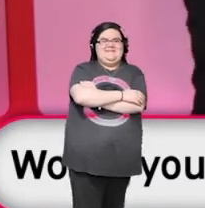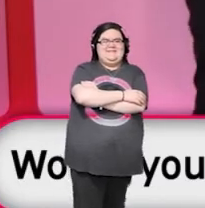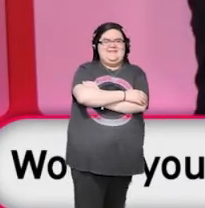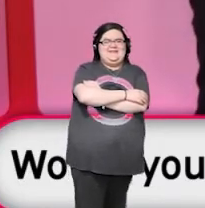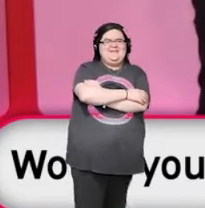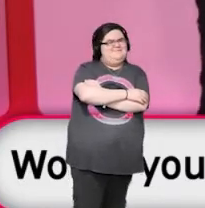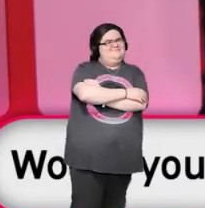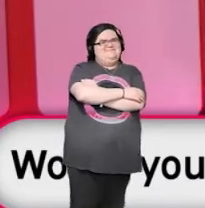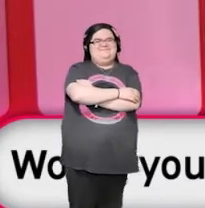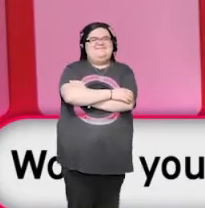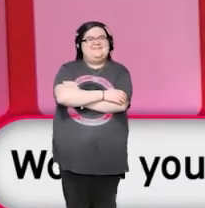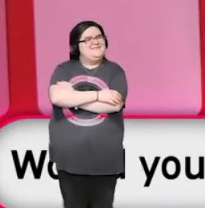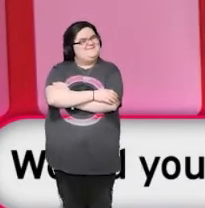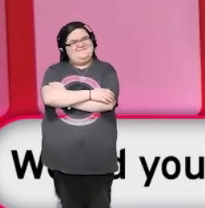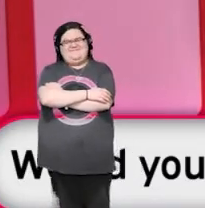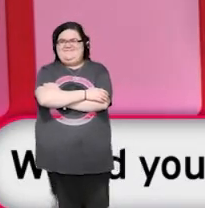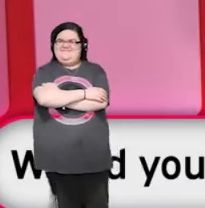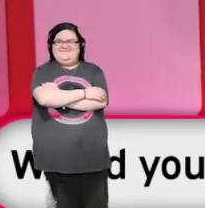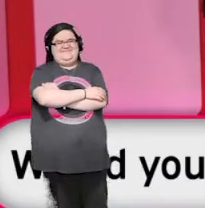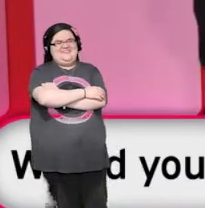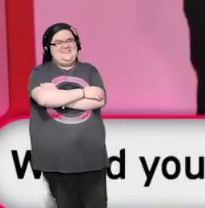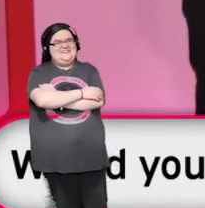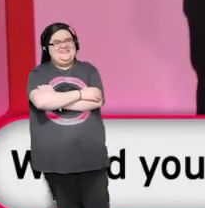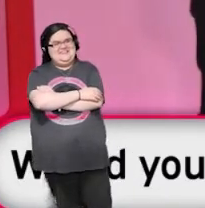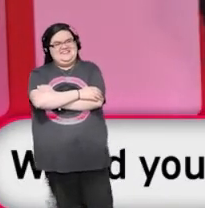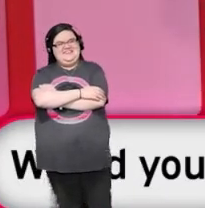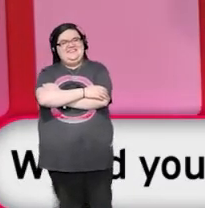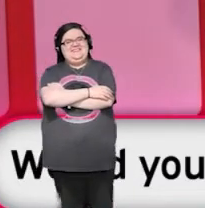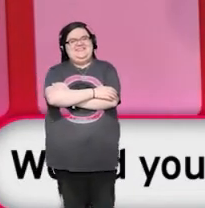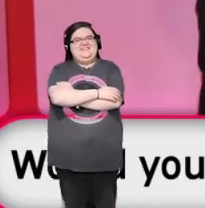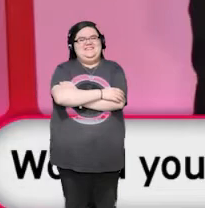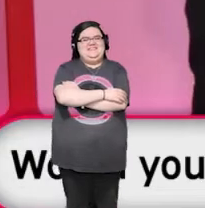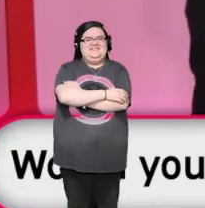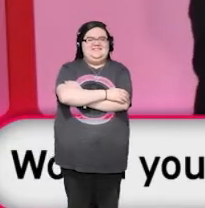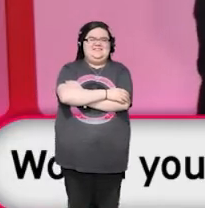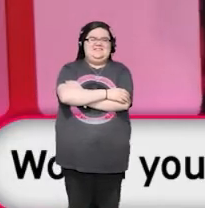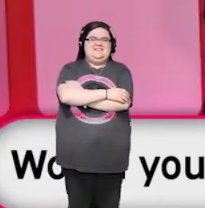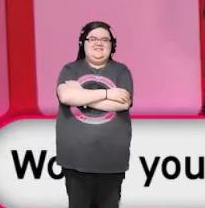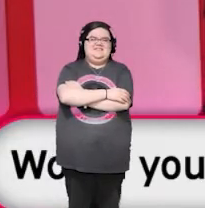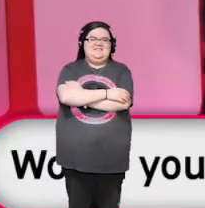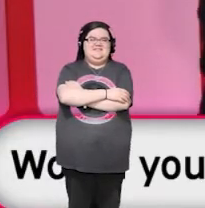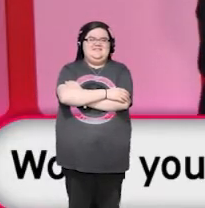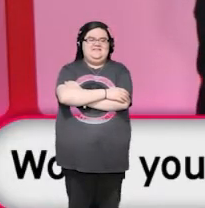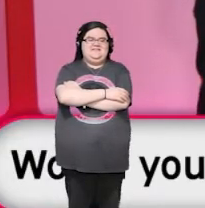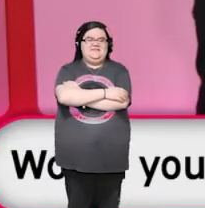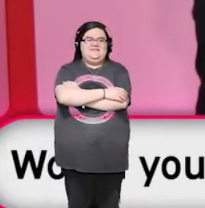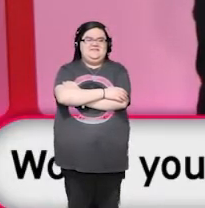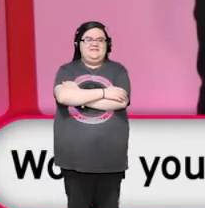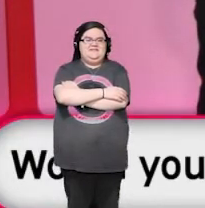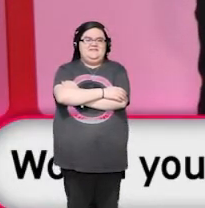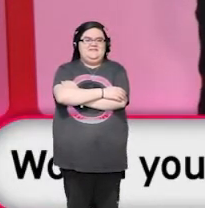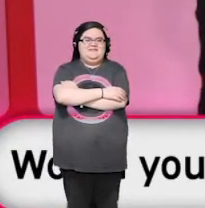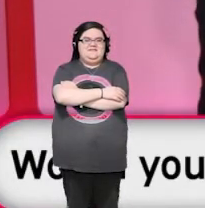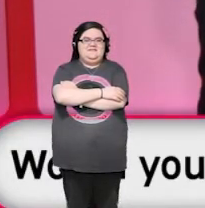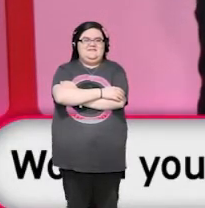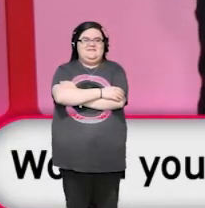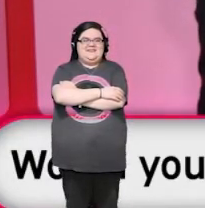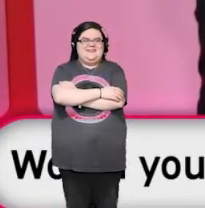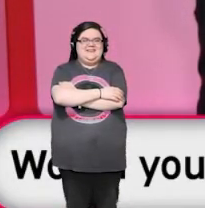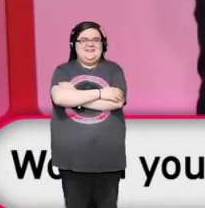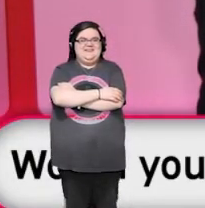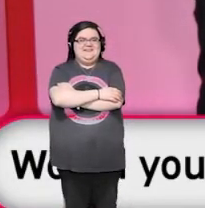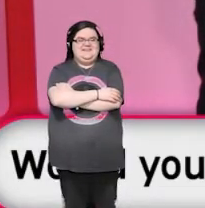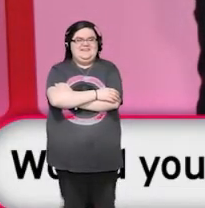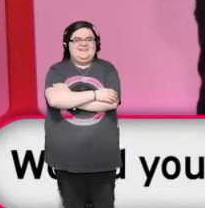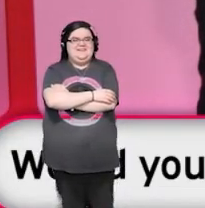last 1%. Oh, I picked the last one. We've all picked last one. Which one are you picking? Oh, man. You get